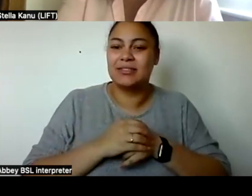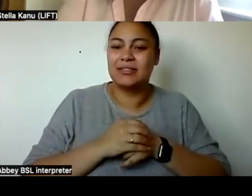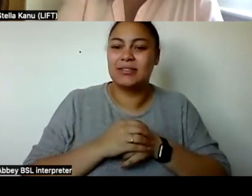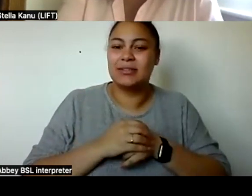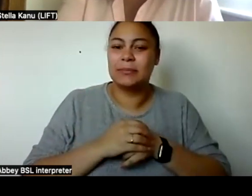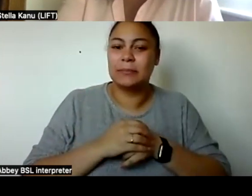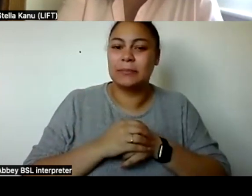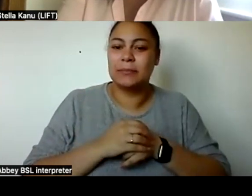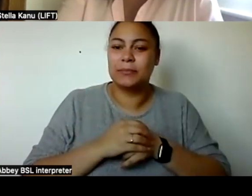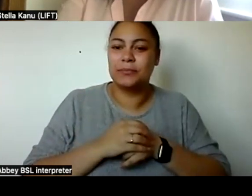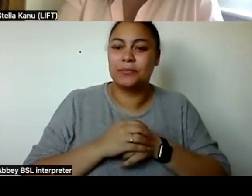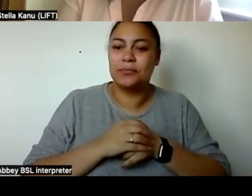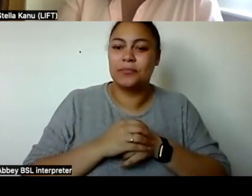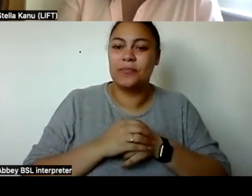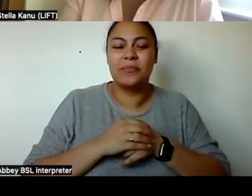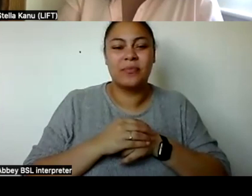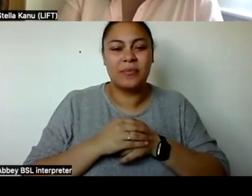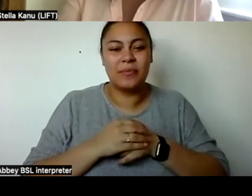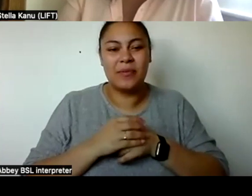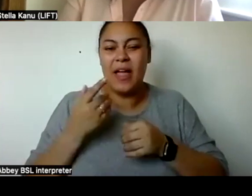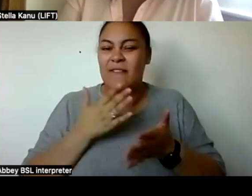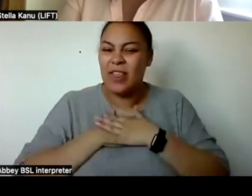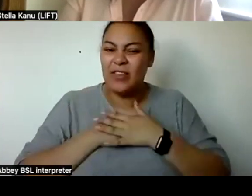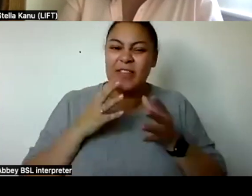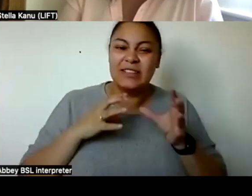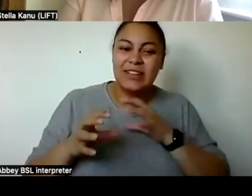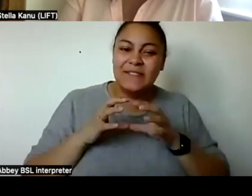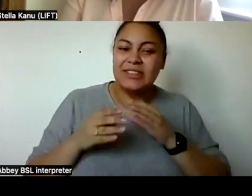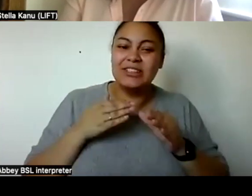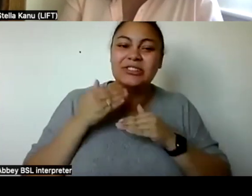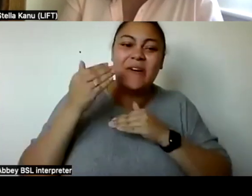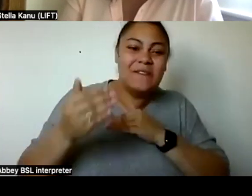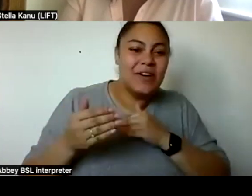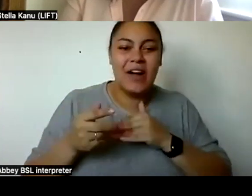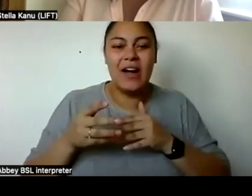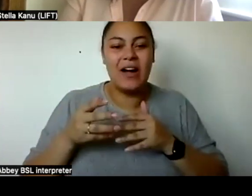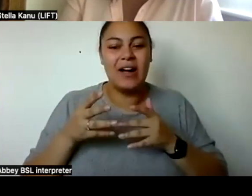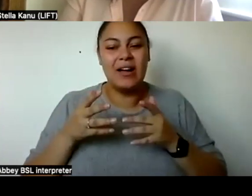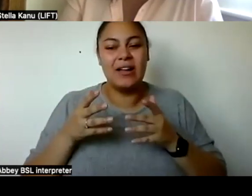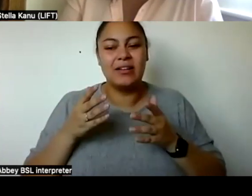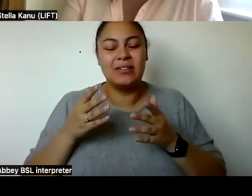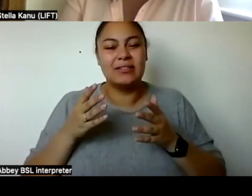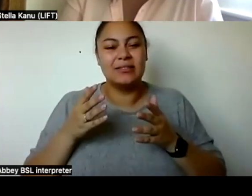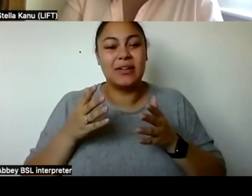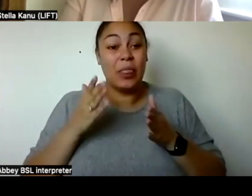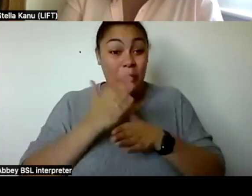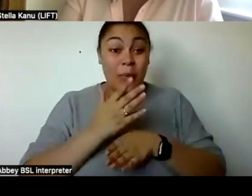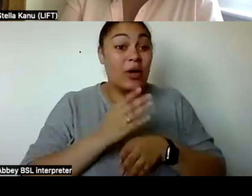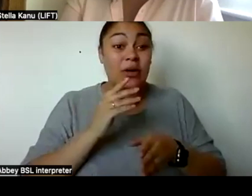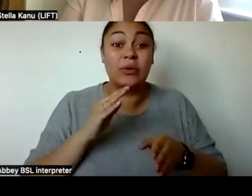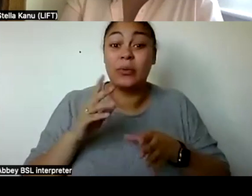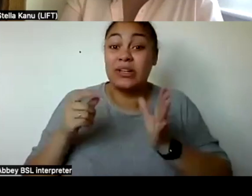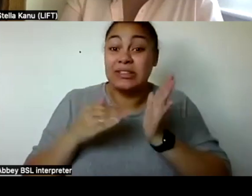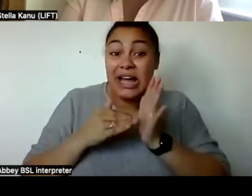Can I just say how much I've loved this conversation so far. Honestly, the work that you're doing, Zannah,